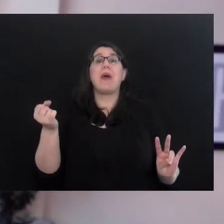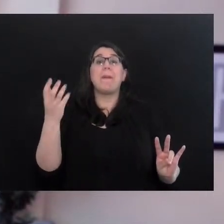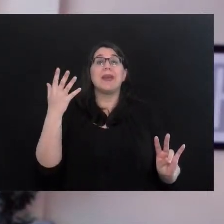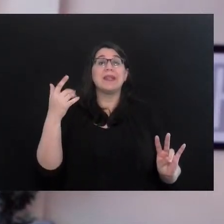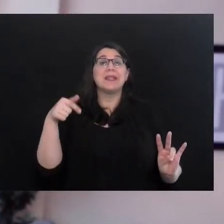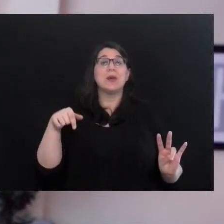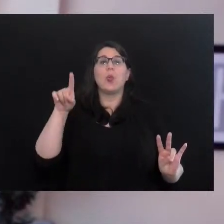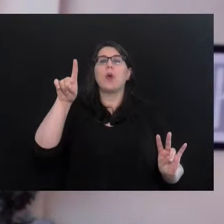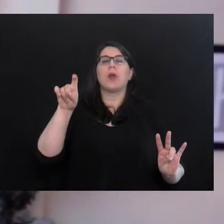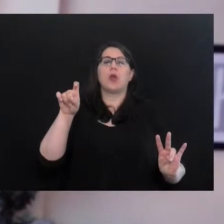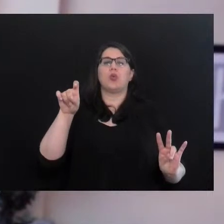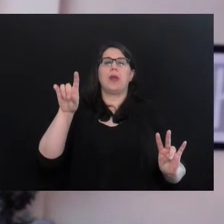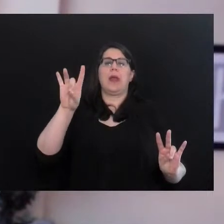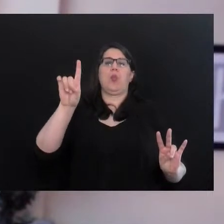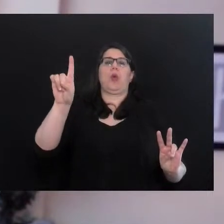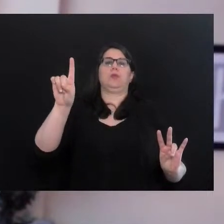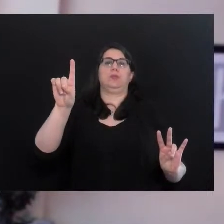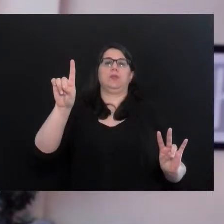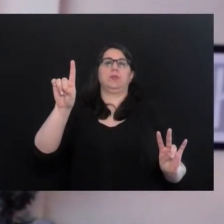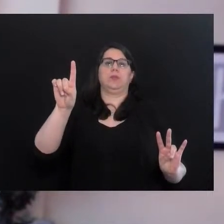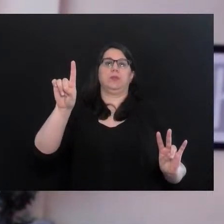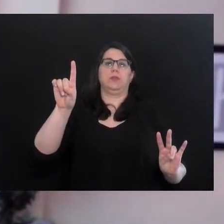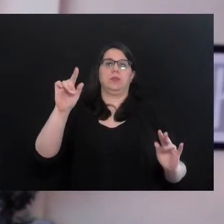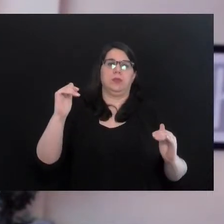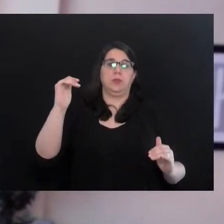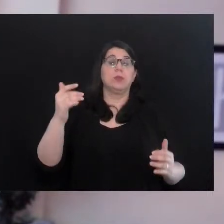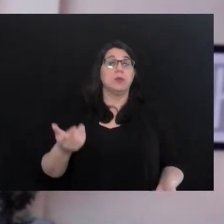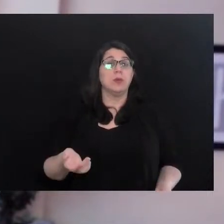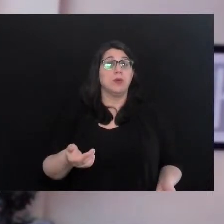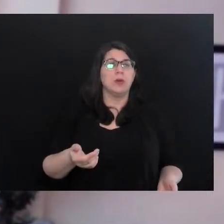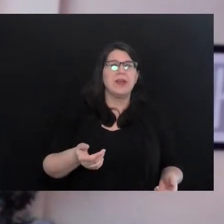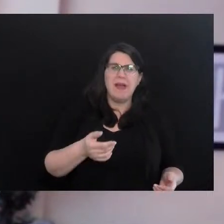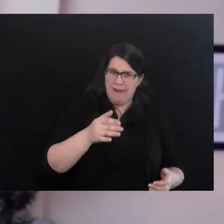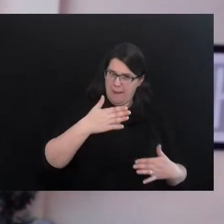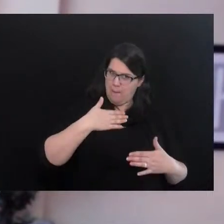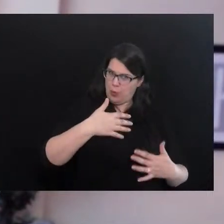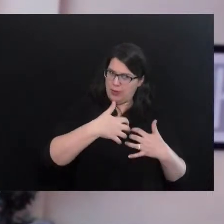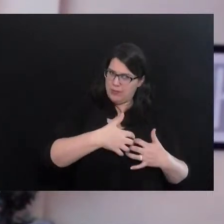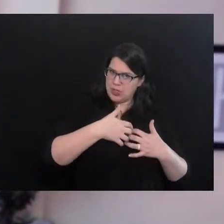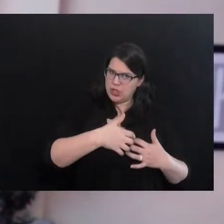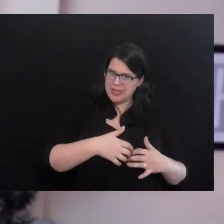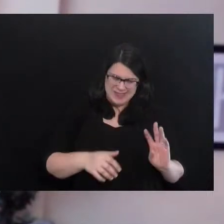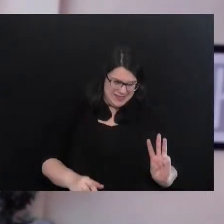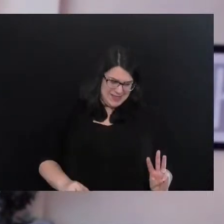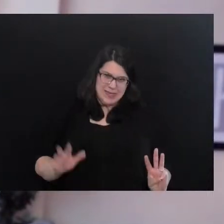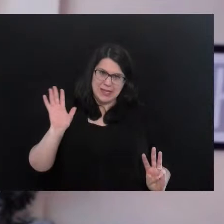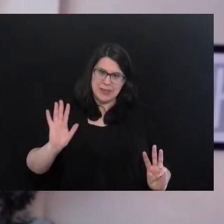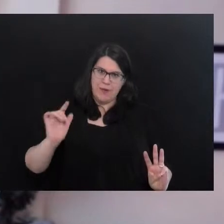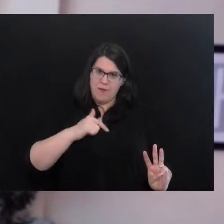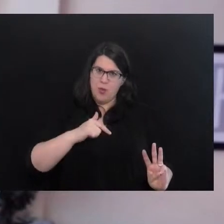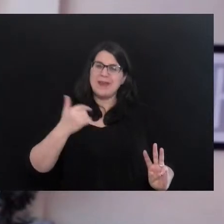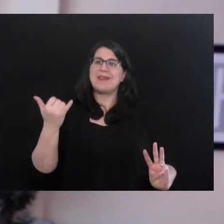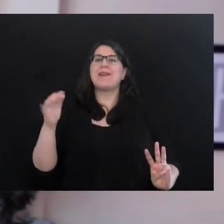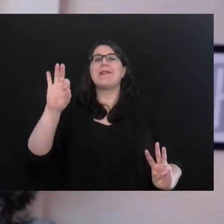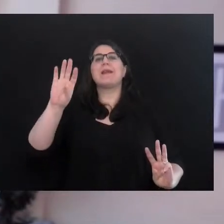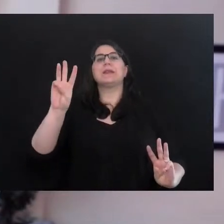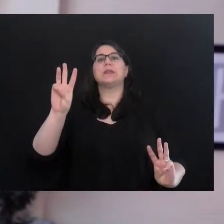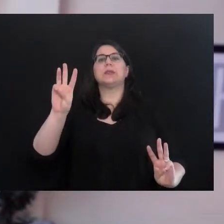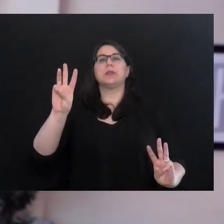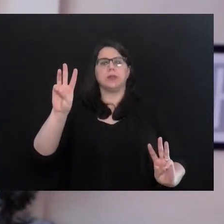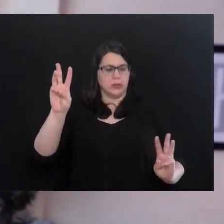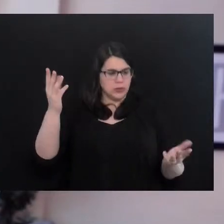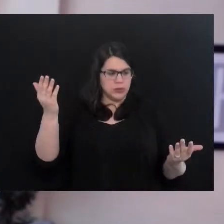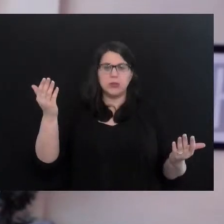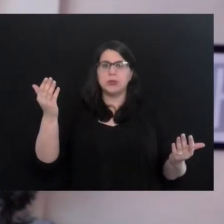still have 181, and got down to 6 people on ventilators, and we still now have 96. So our